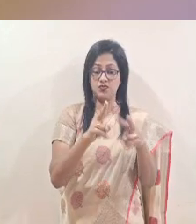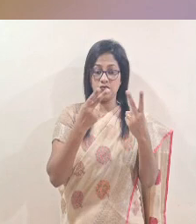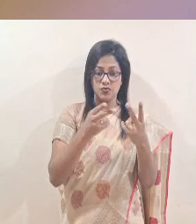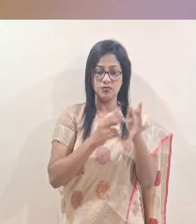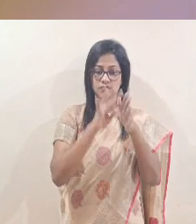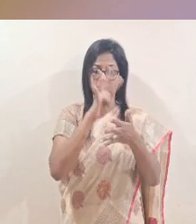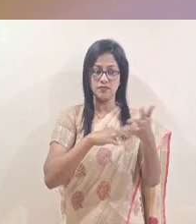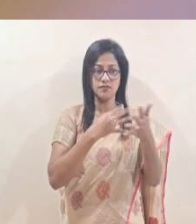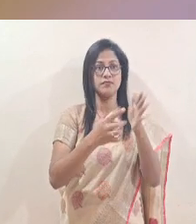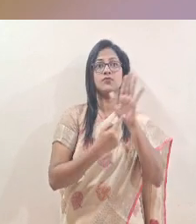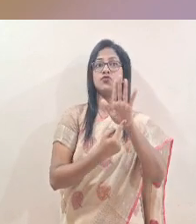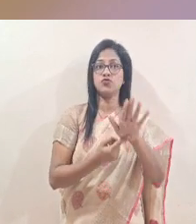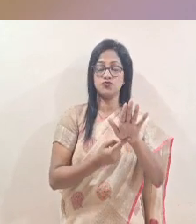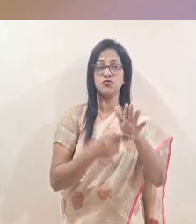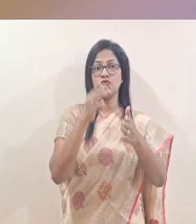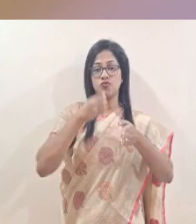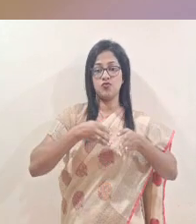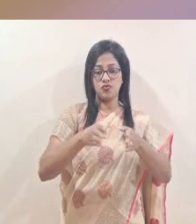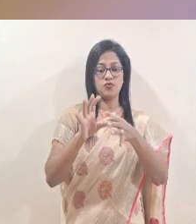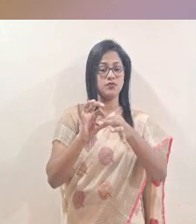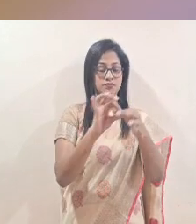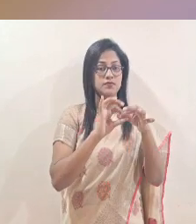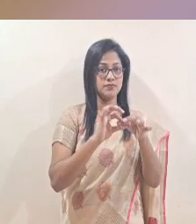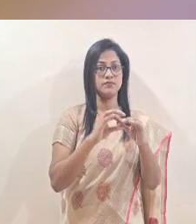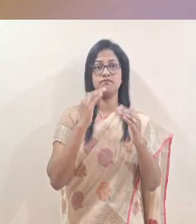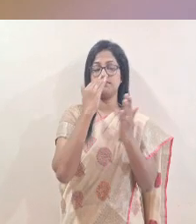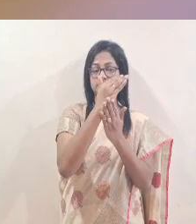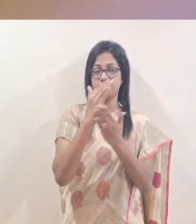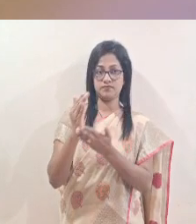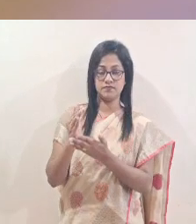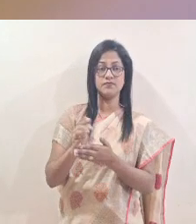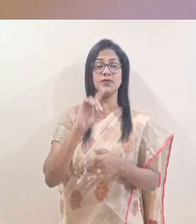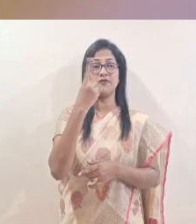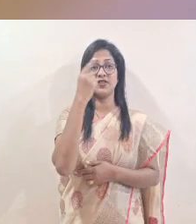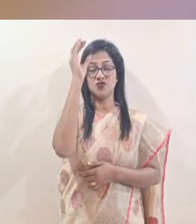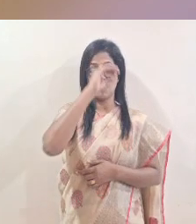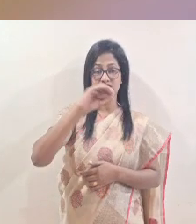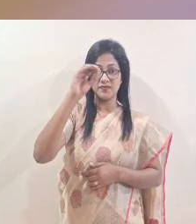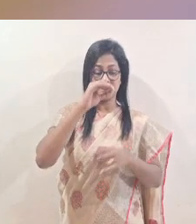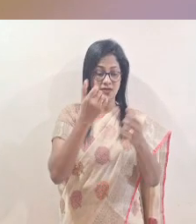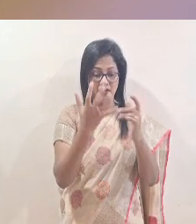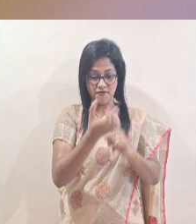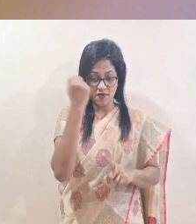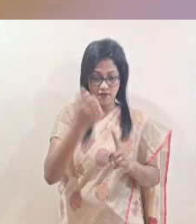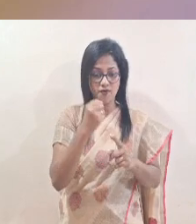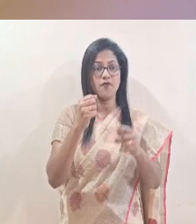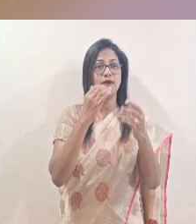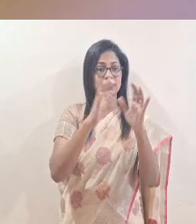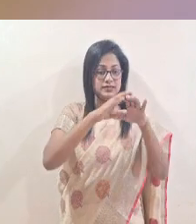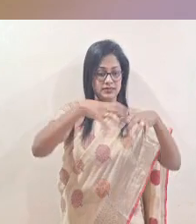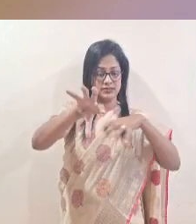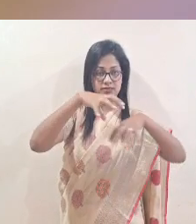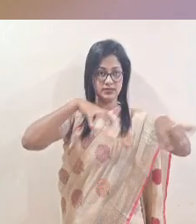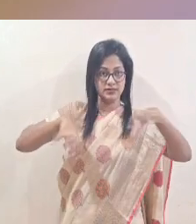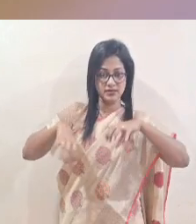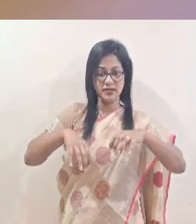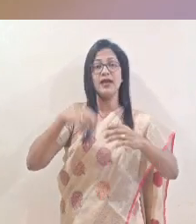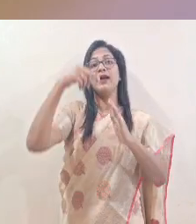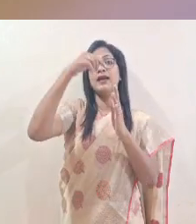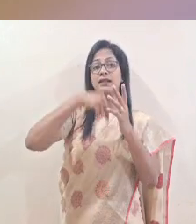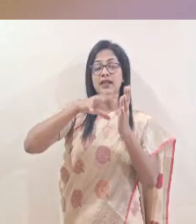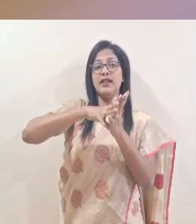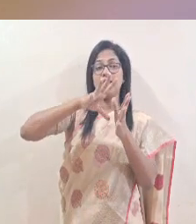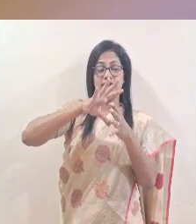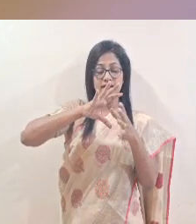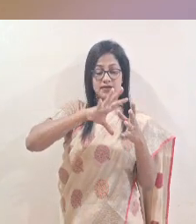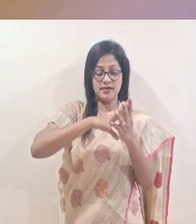represent the road network patterns. So first objective is to identify and classify the types of road network patterns in India using deep learning